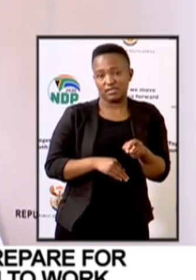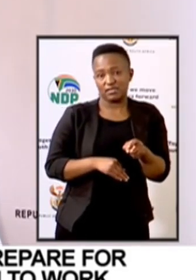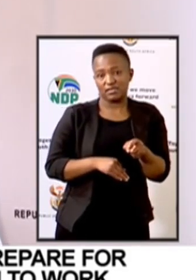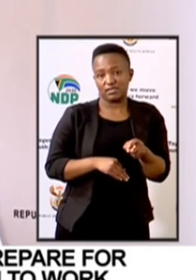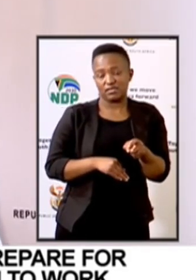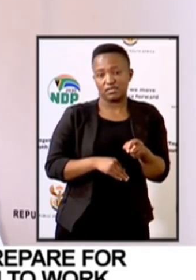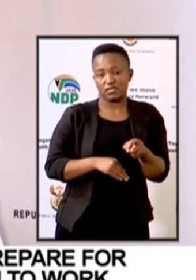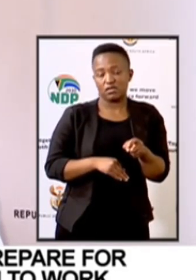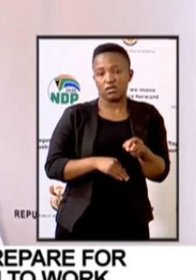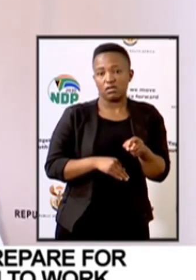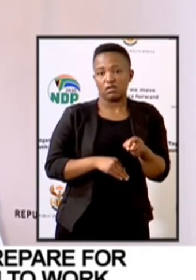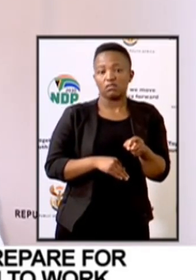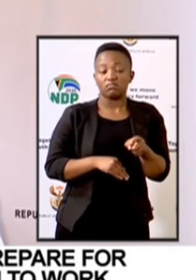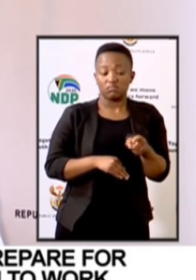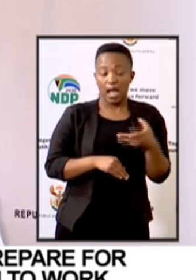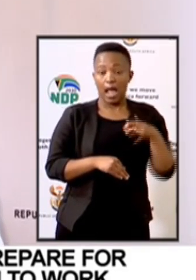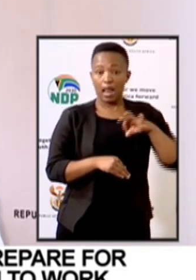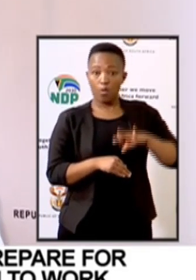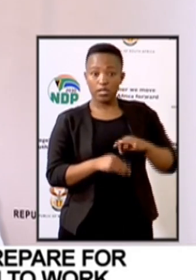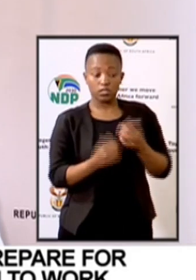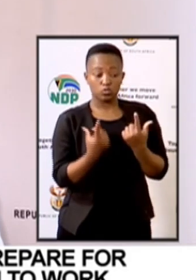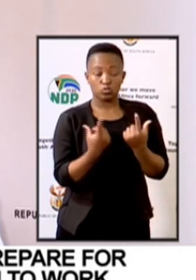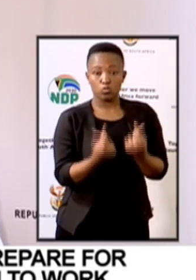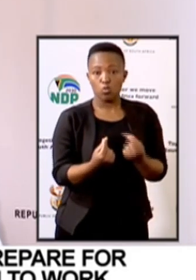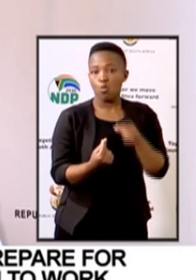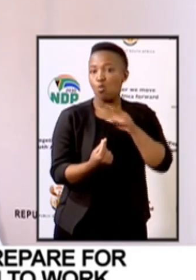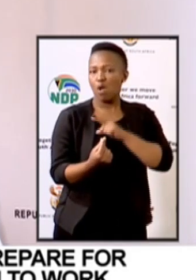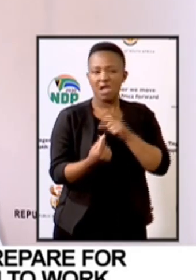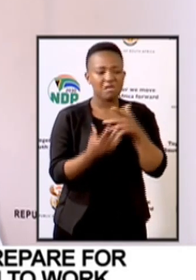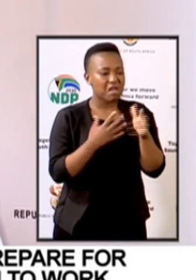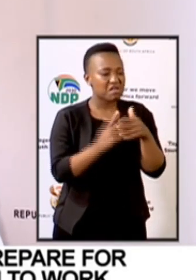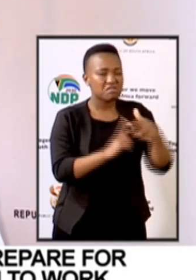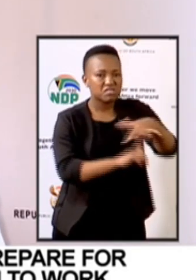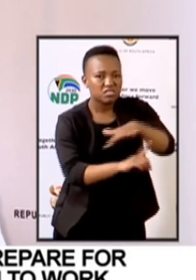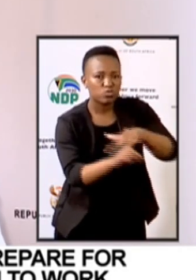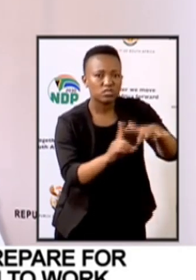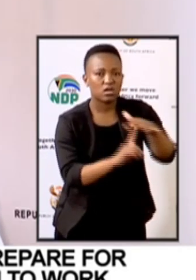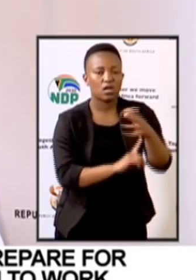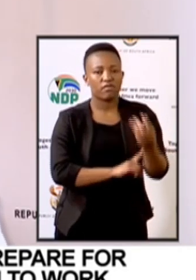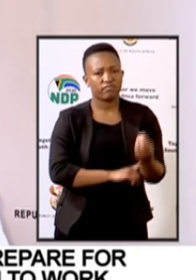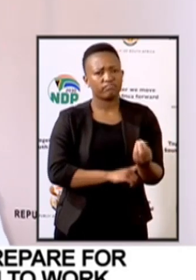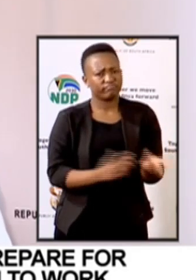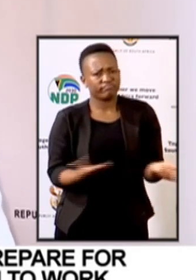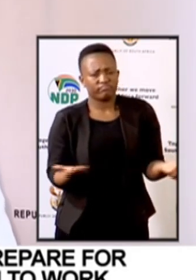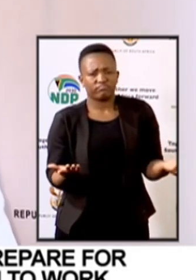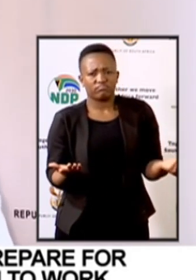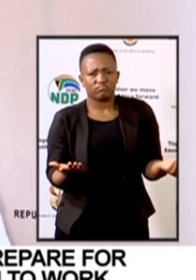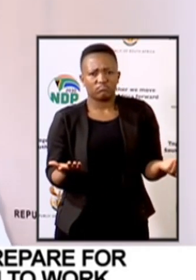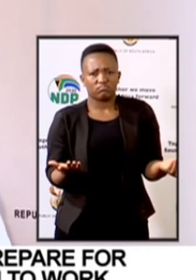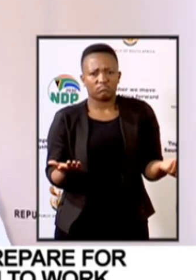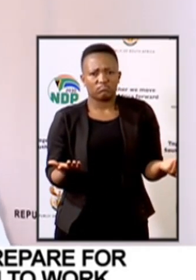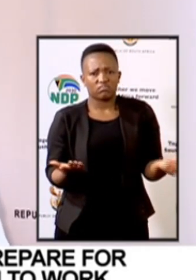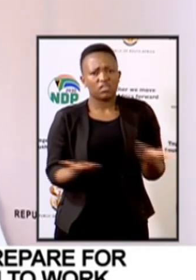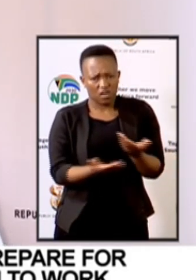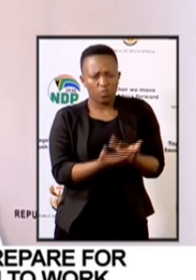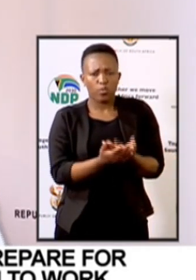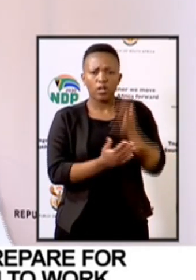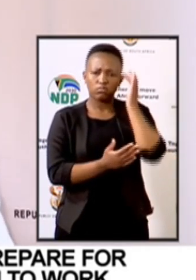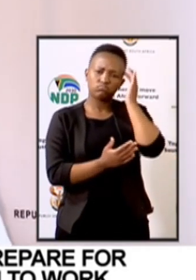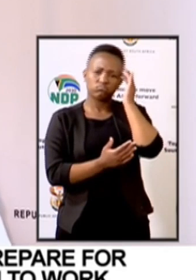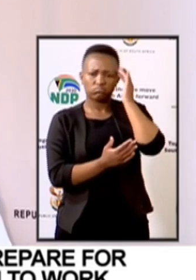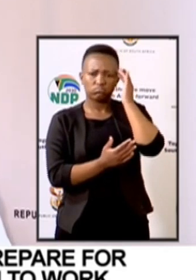as a result of any circumstances, such will be